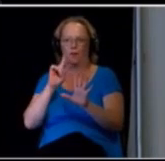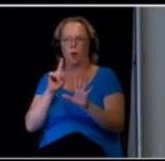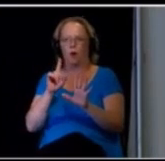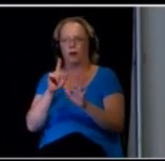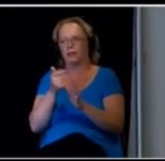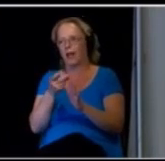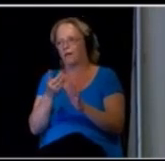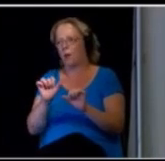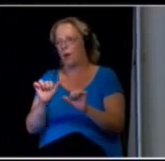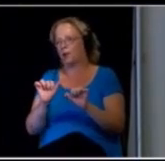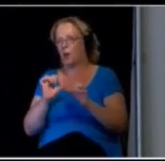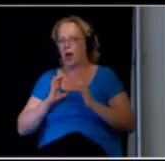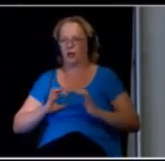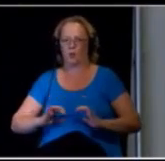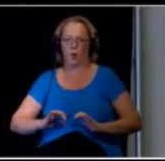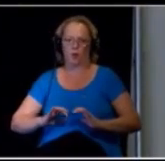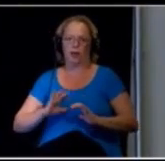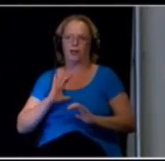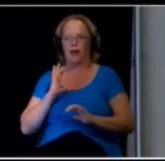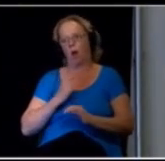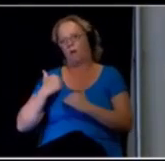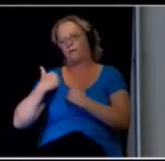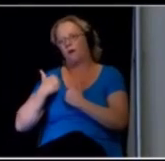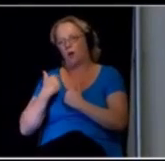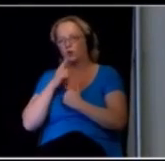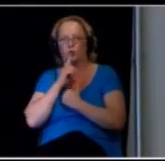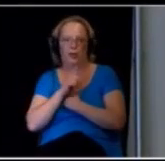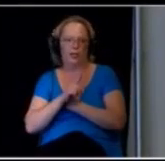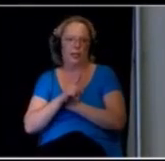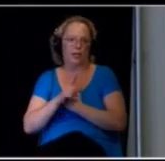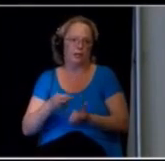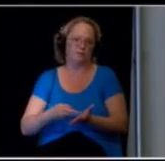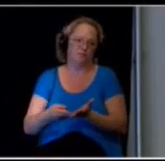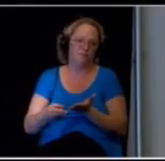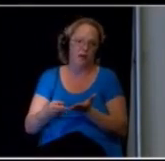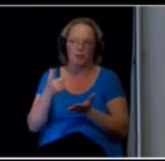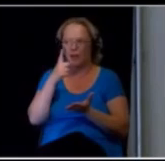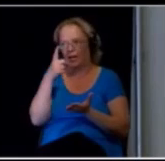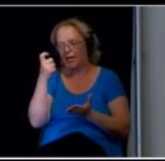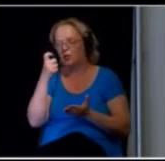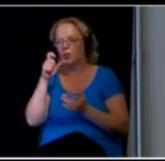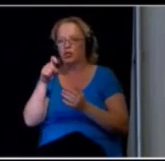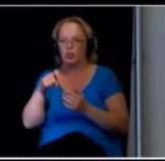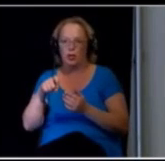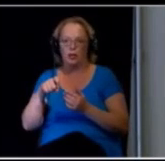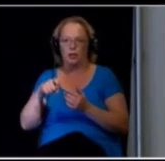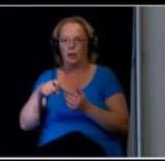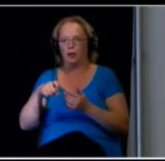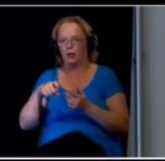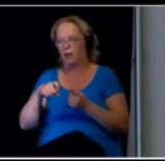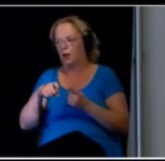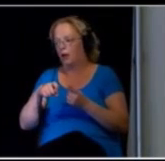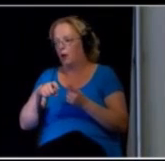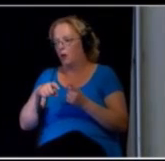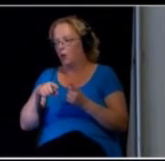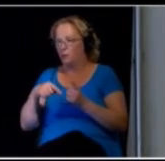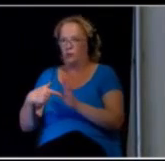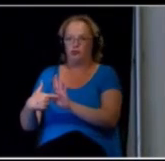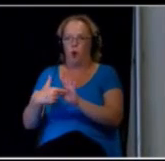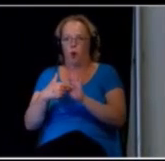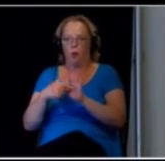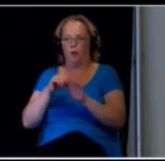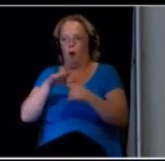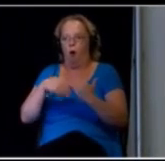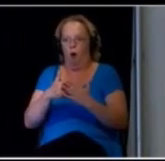And our fault, really, because we should have always called it really the all-wheel drive Model S, and